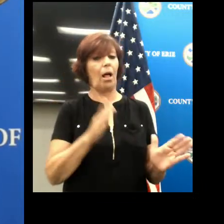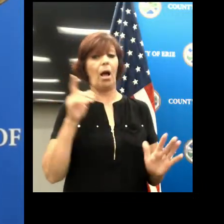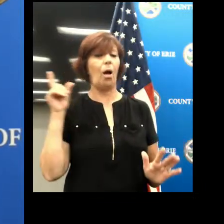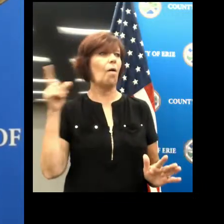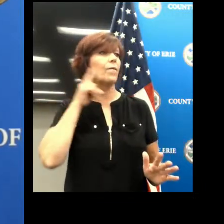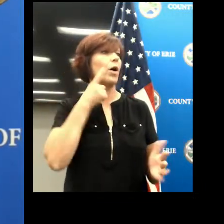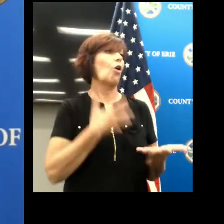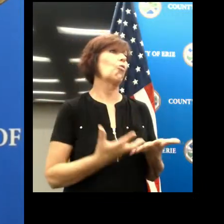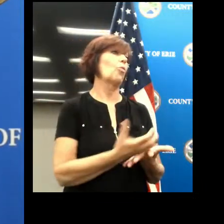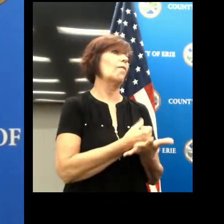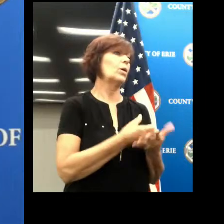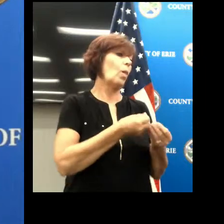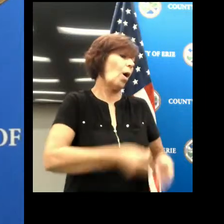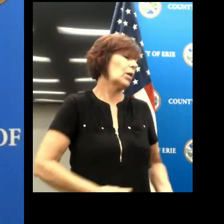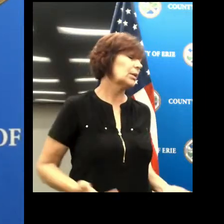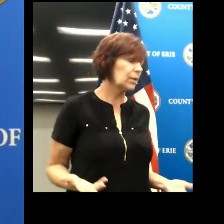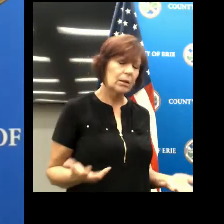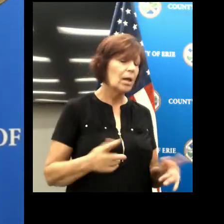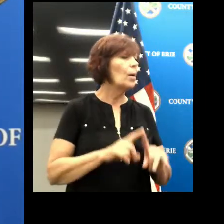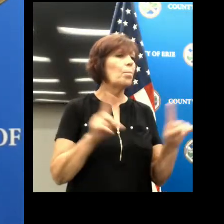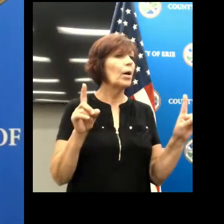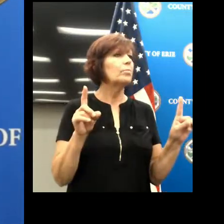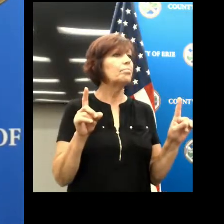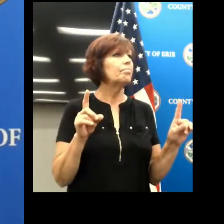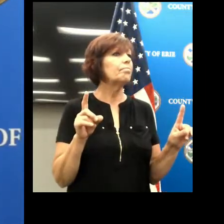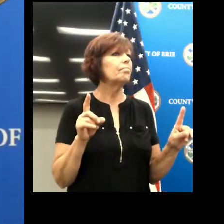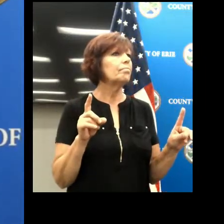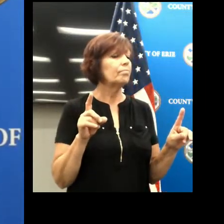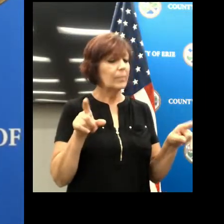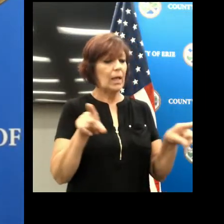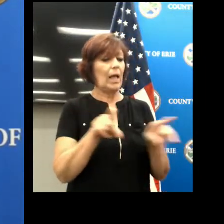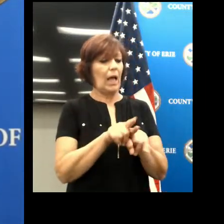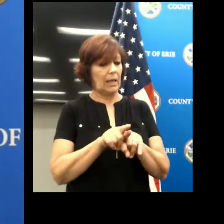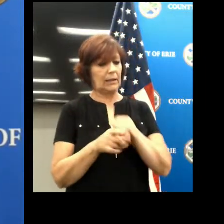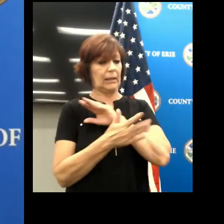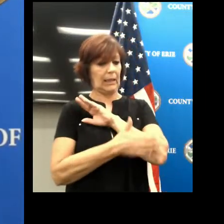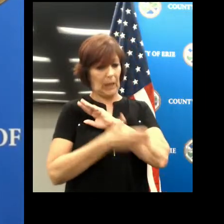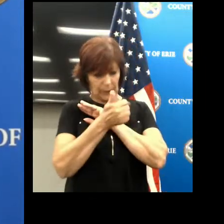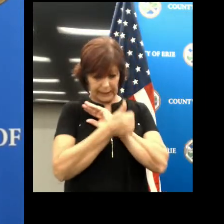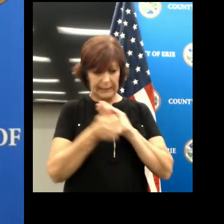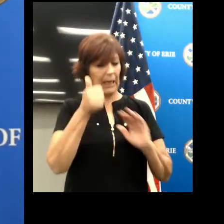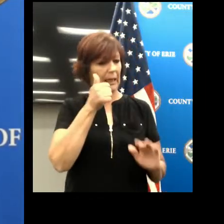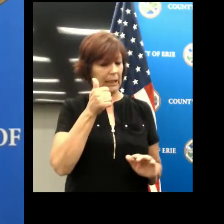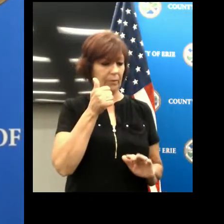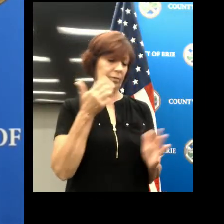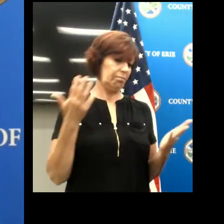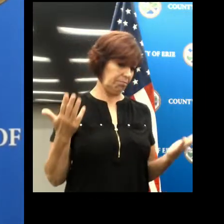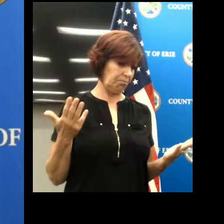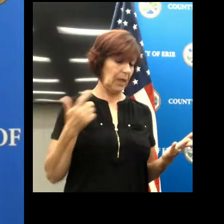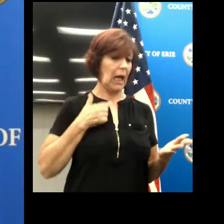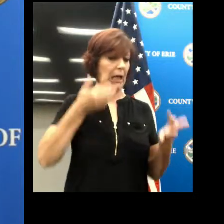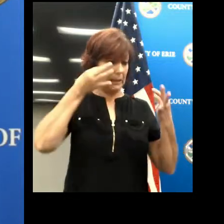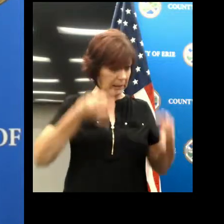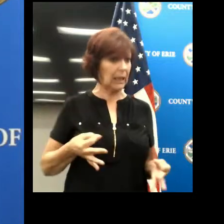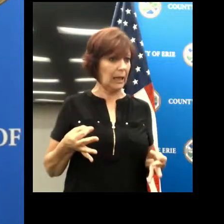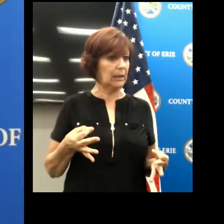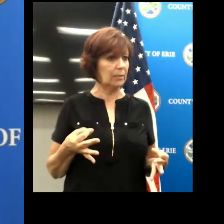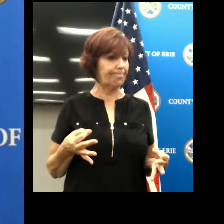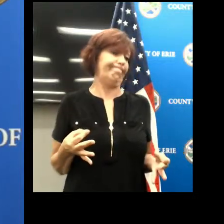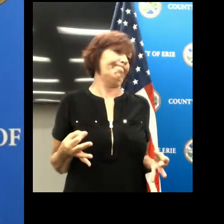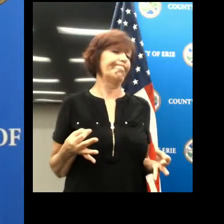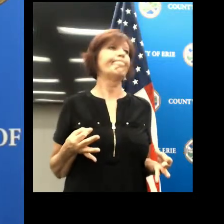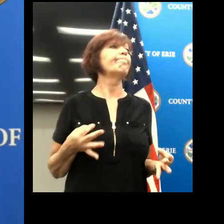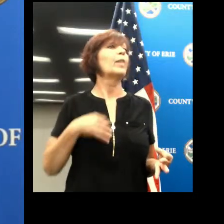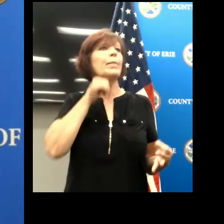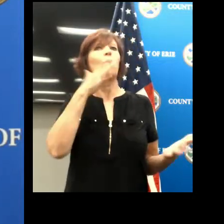revenue losses. But I decided, as the county executive, in my purview, to, you know what, I'm